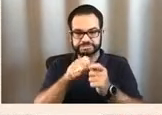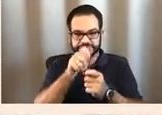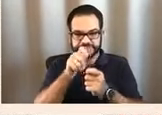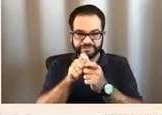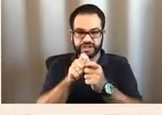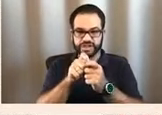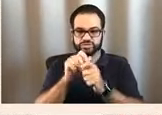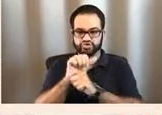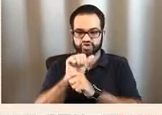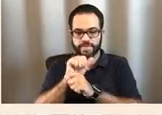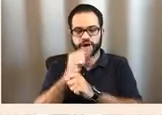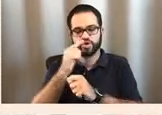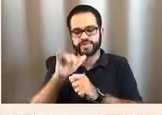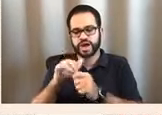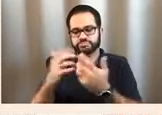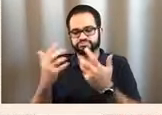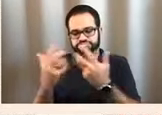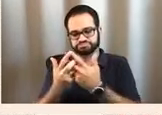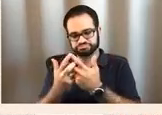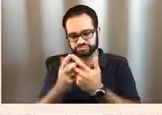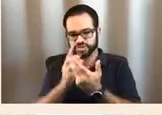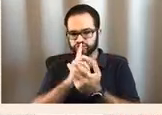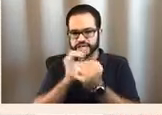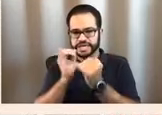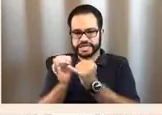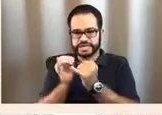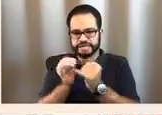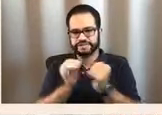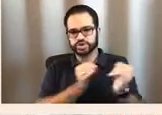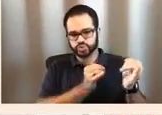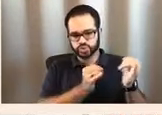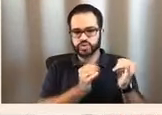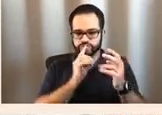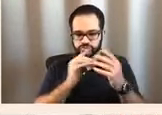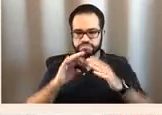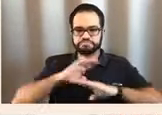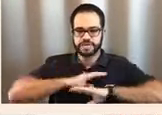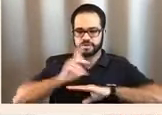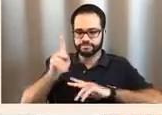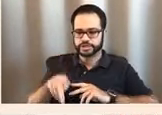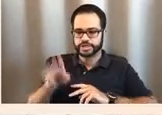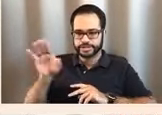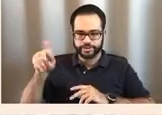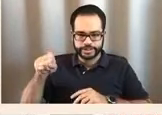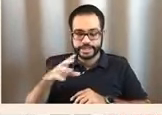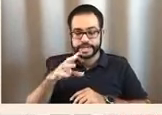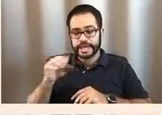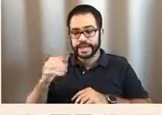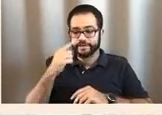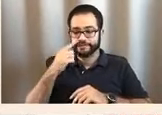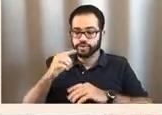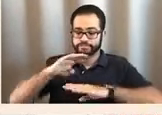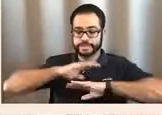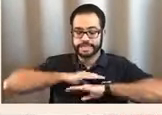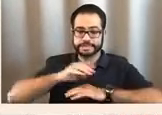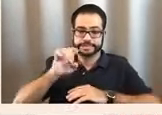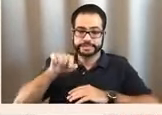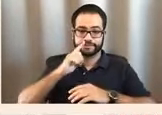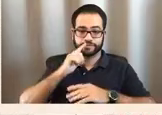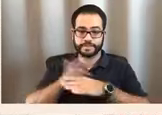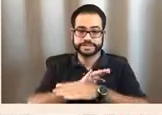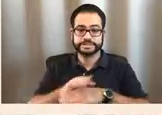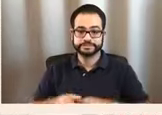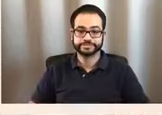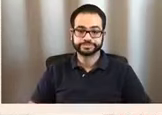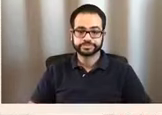to make that job very individualized to meet the person's need and to meet the business need. So